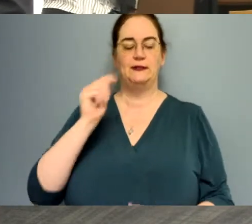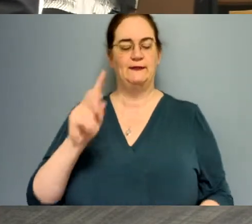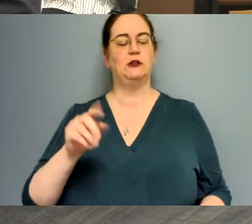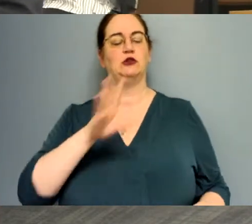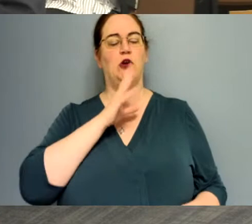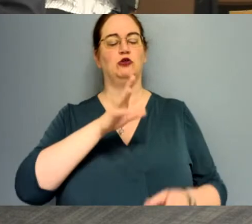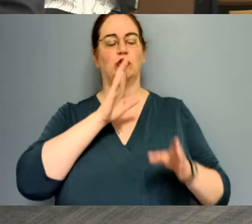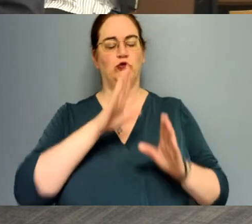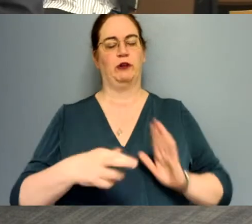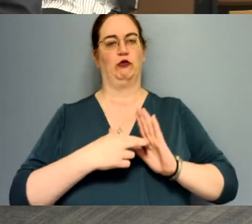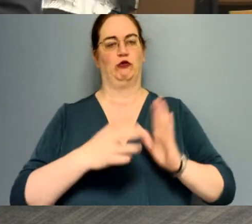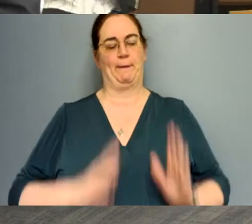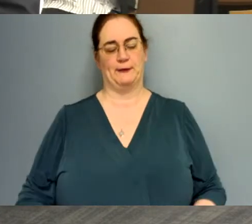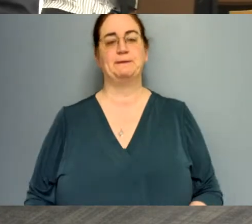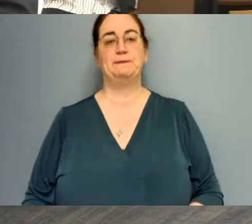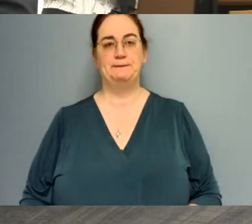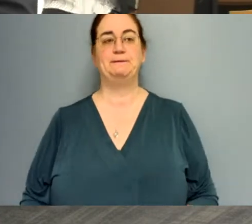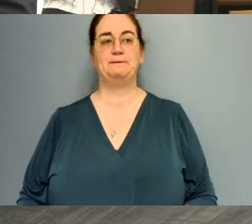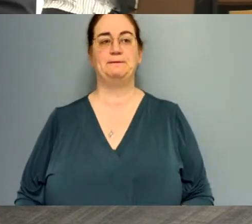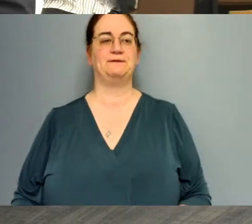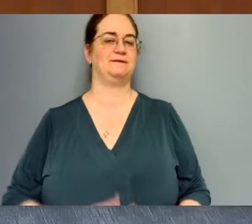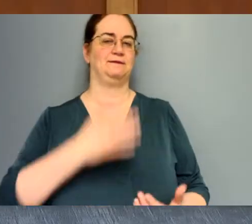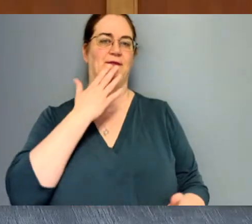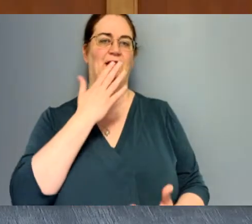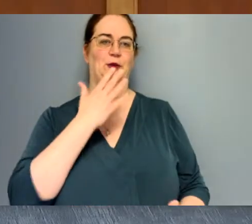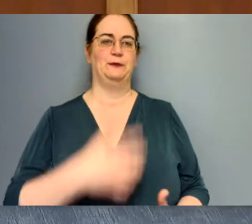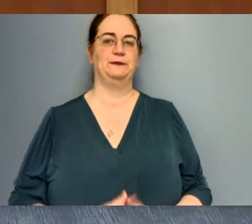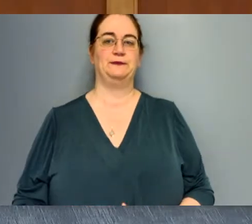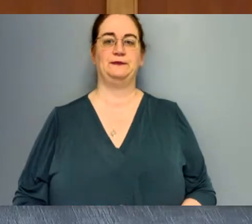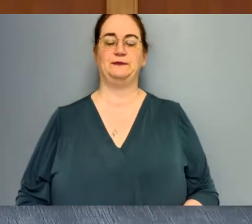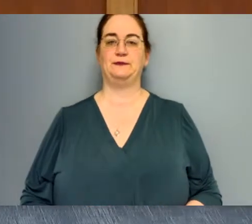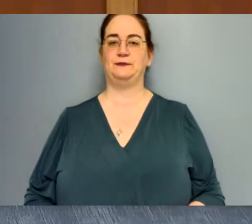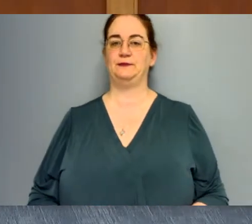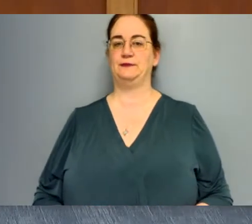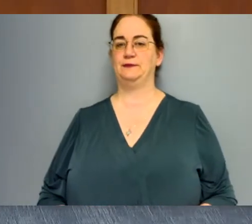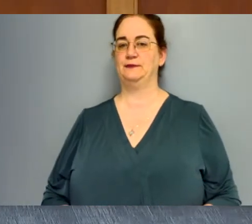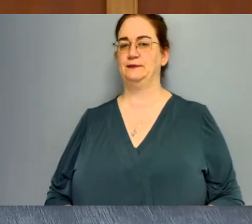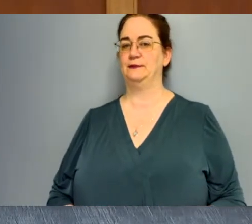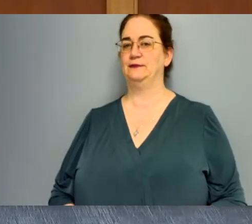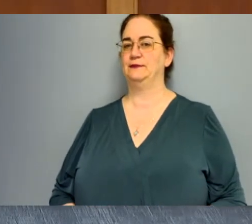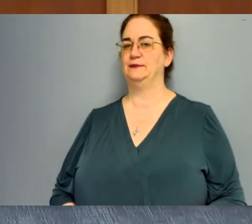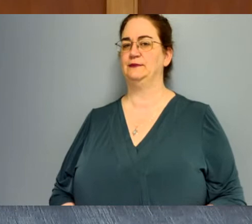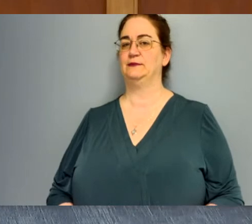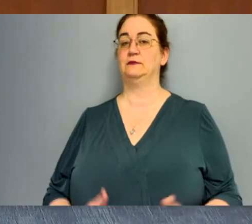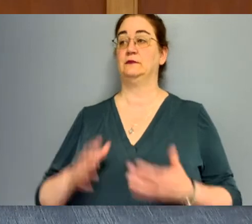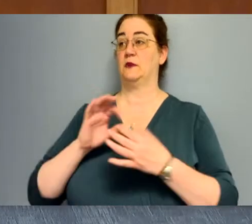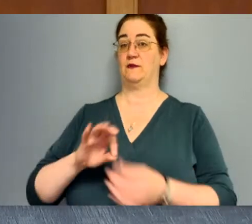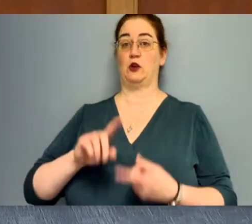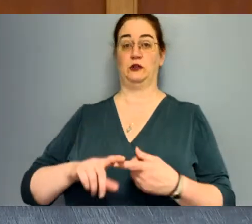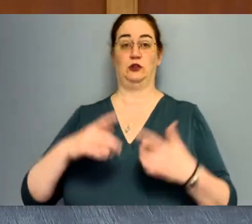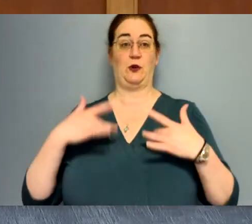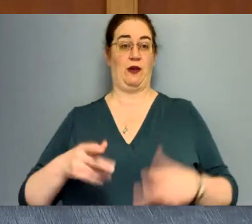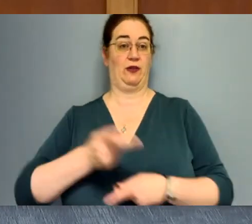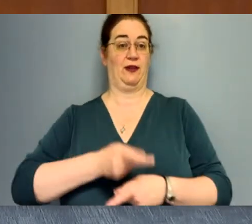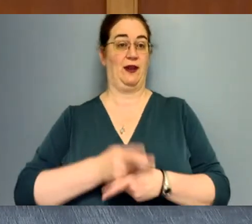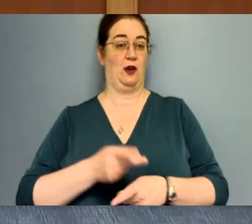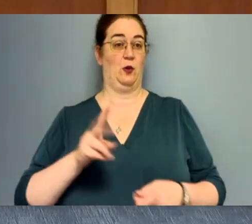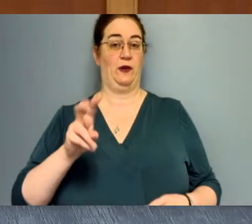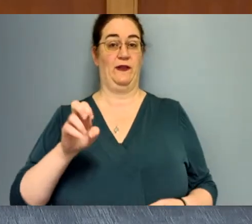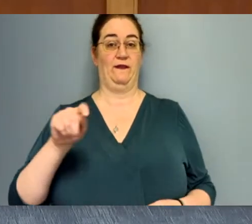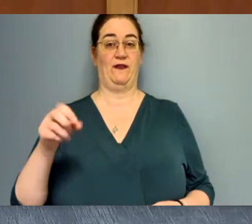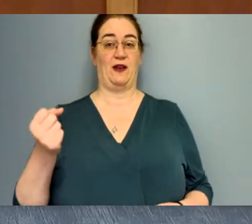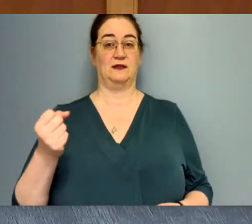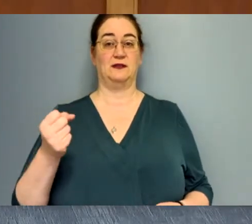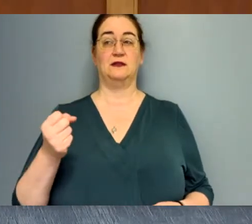a real representative. Okay, thank you. Yeah, and as far as when it comes to healthcare with veterans,